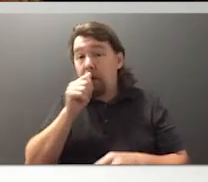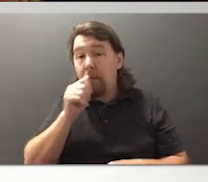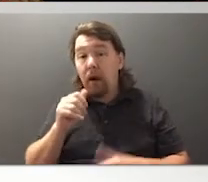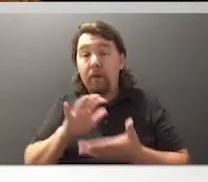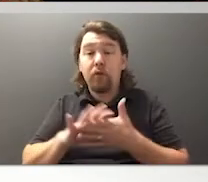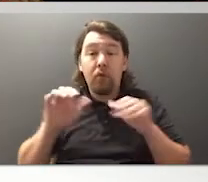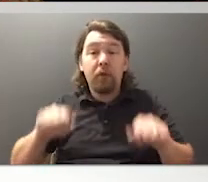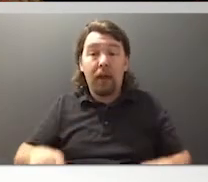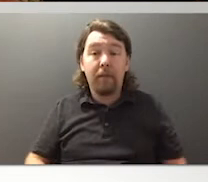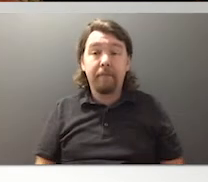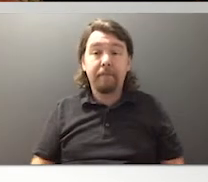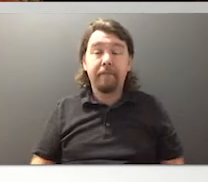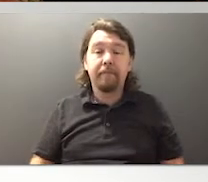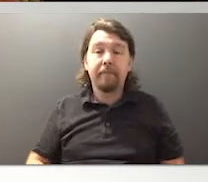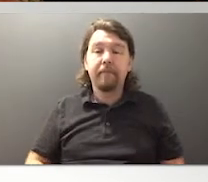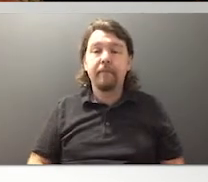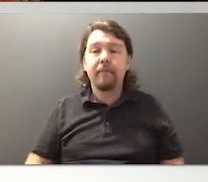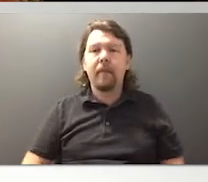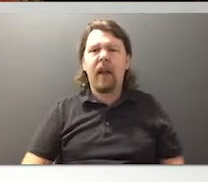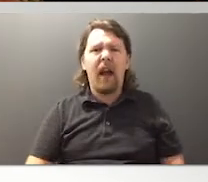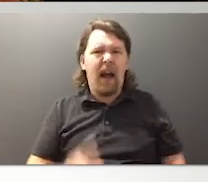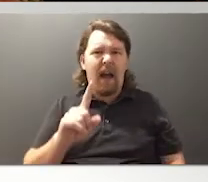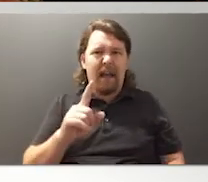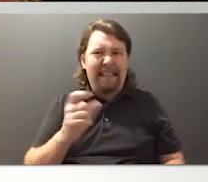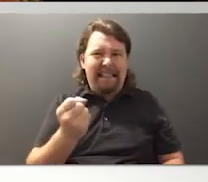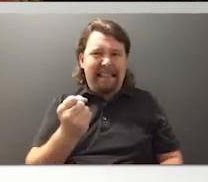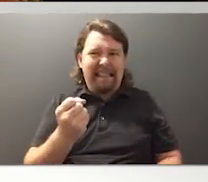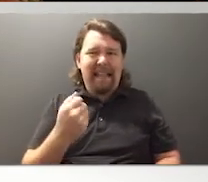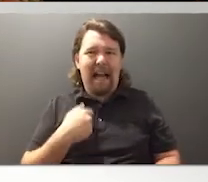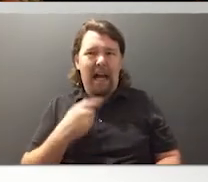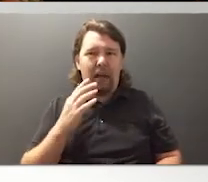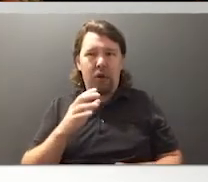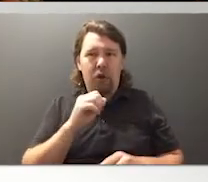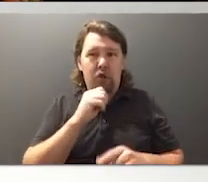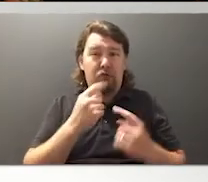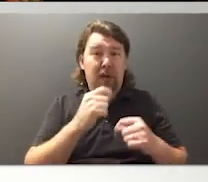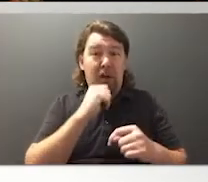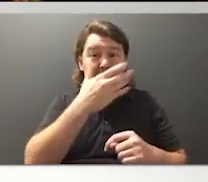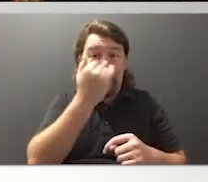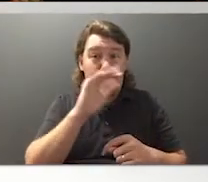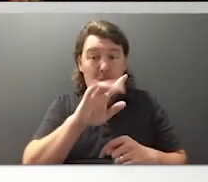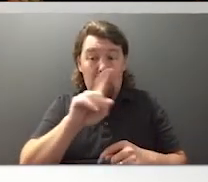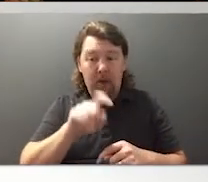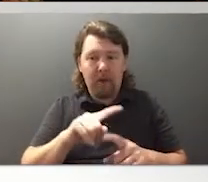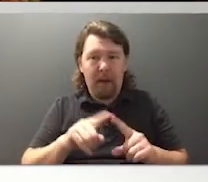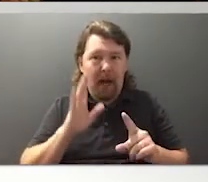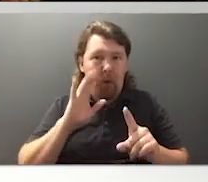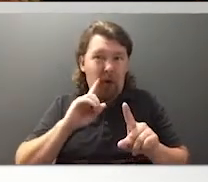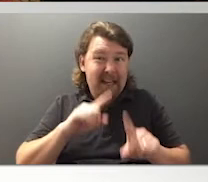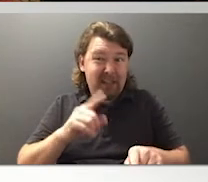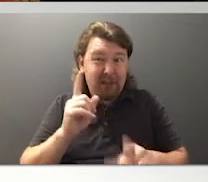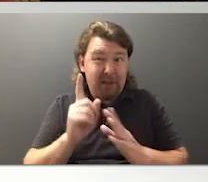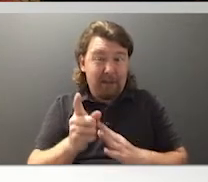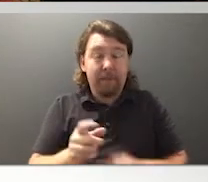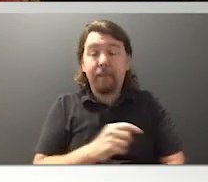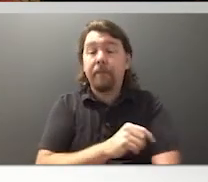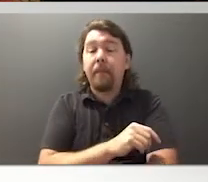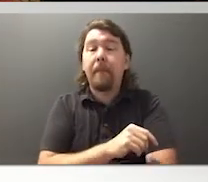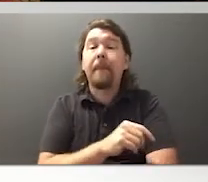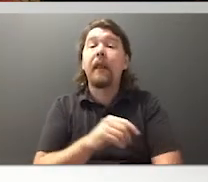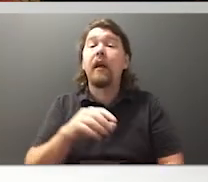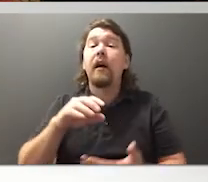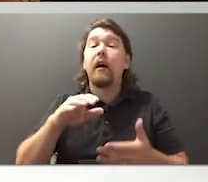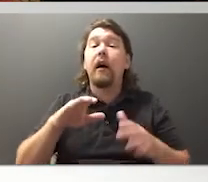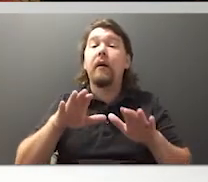Okay? Hang on, I'll take questions in a minute if you try not to forget them, okay? Also, a child who is a dependent